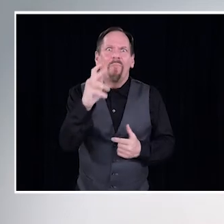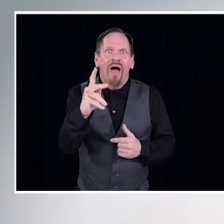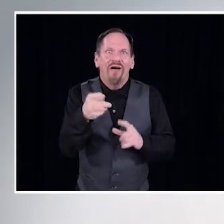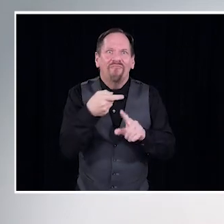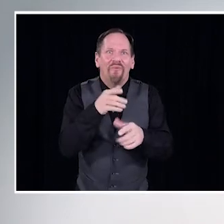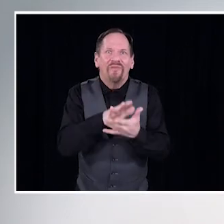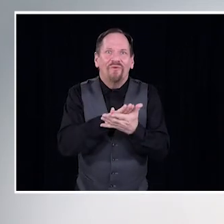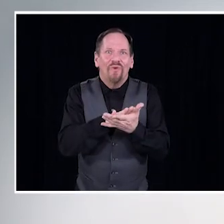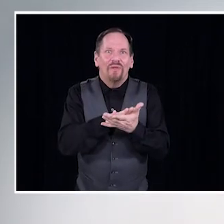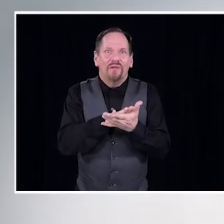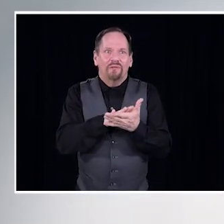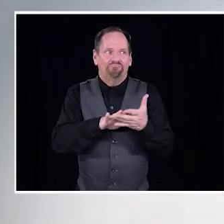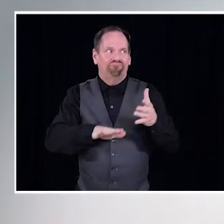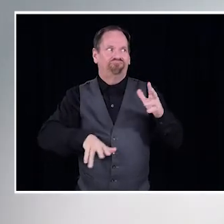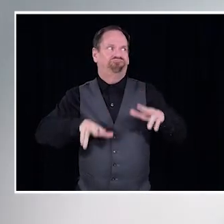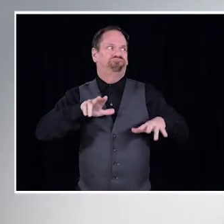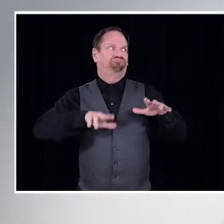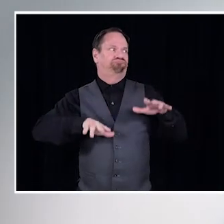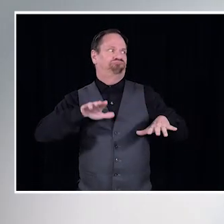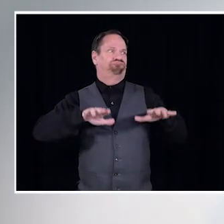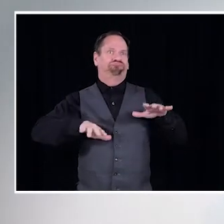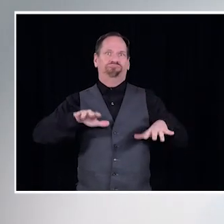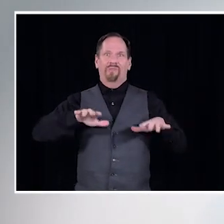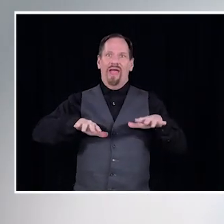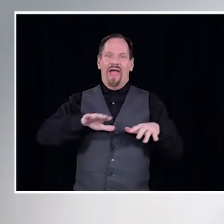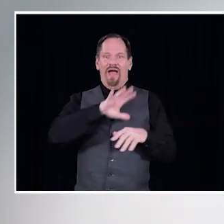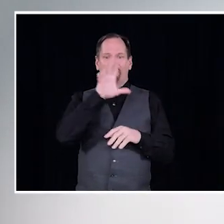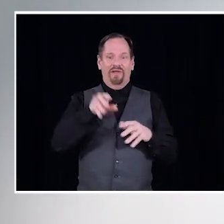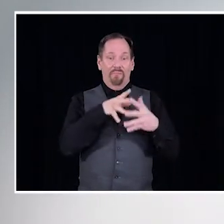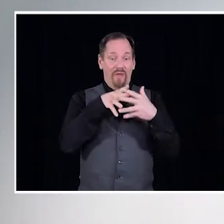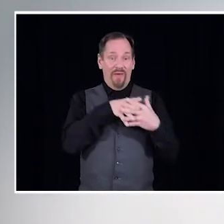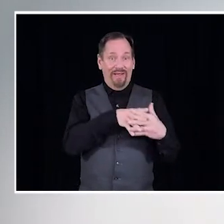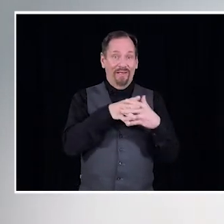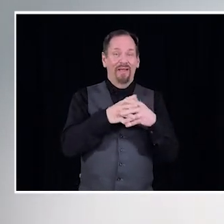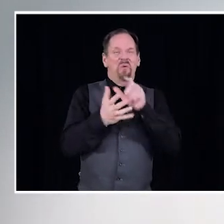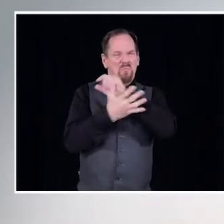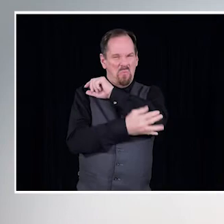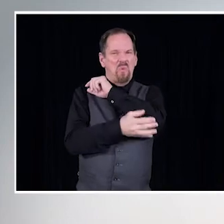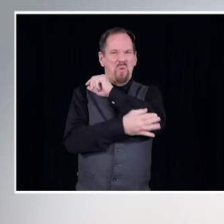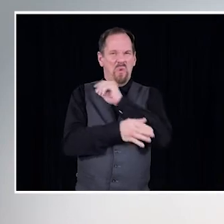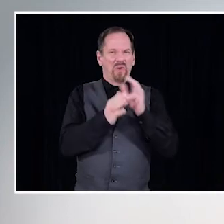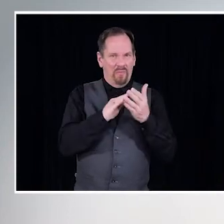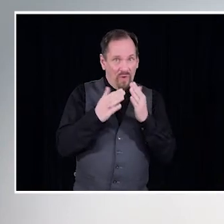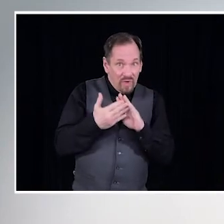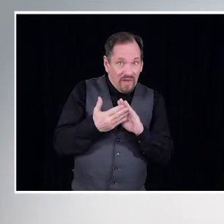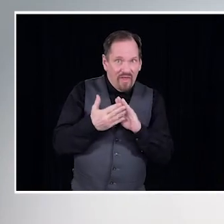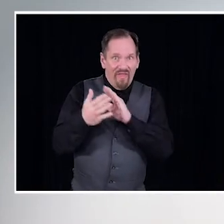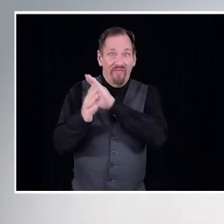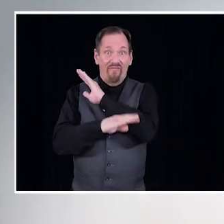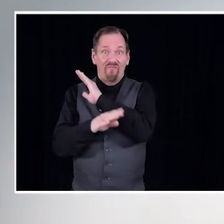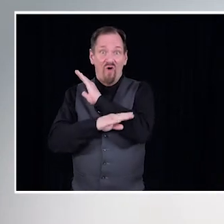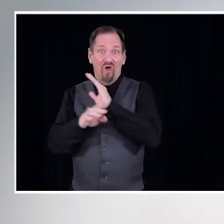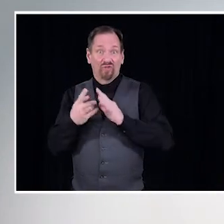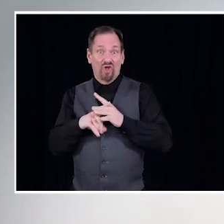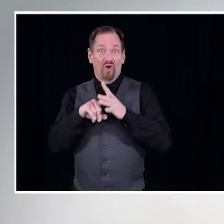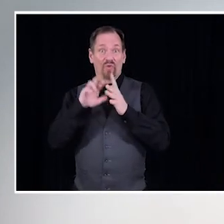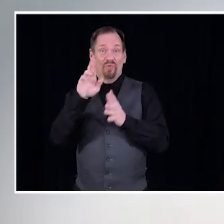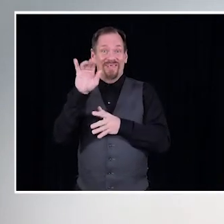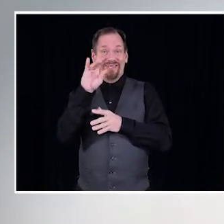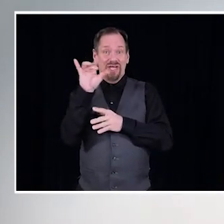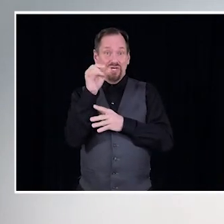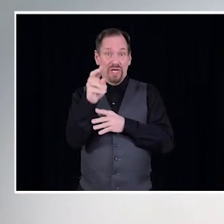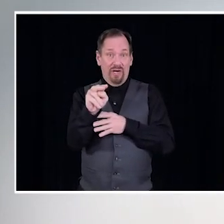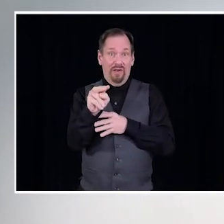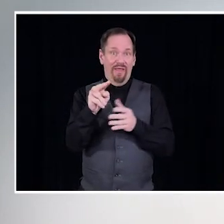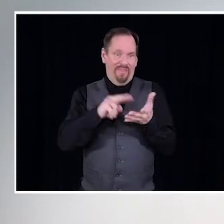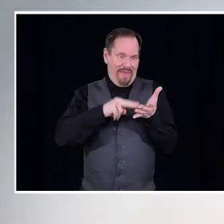School of Nursing in an unfamiliar, low-income African-American community. The fall ushered in a recession, which ground to a